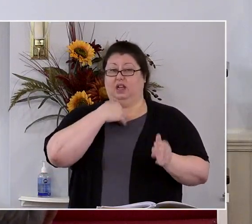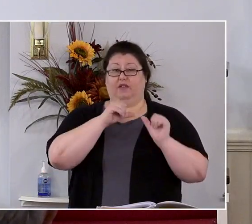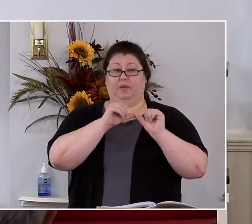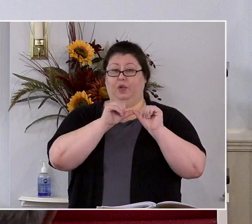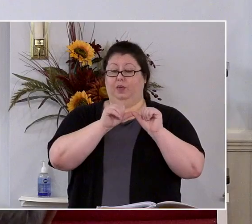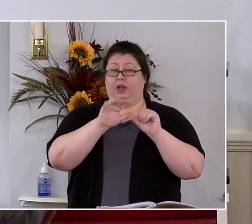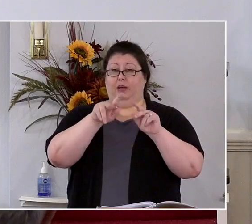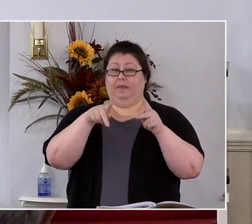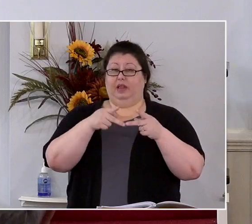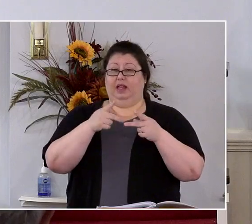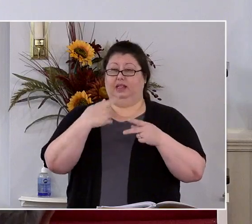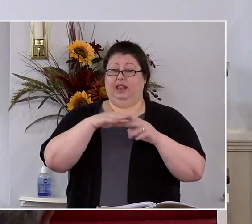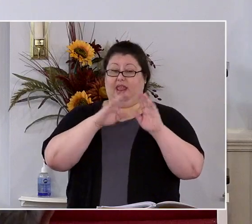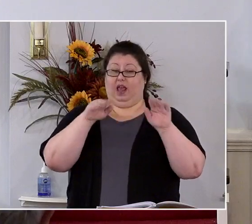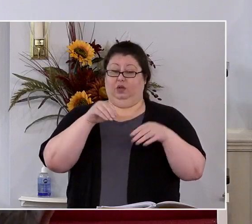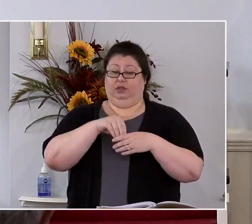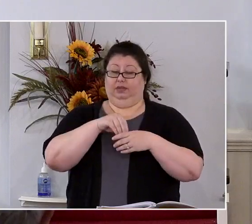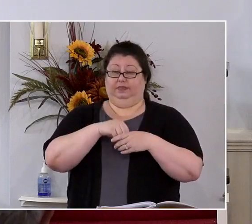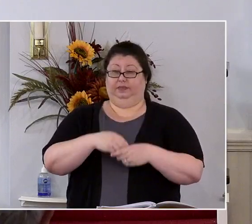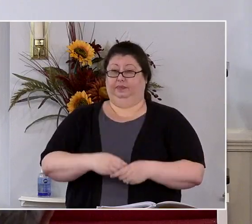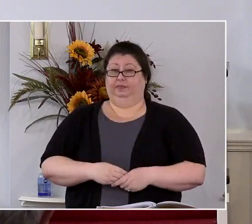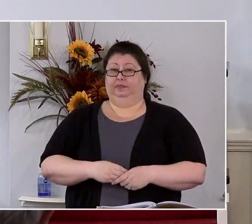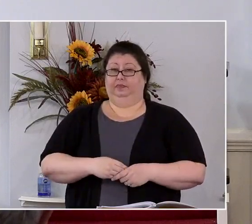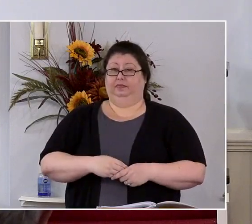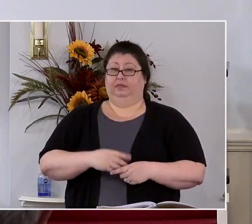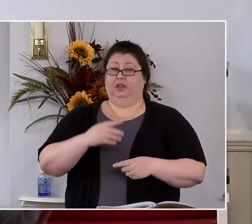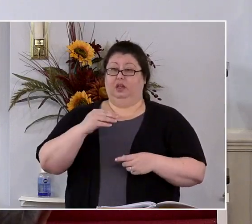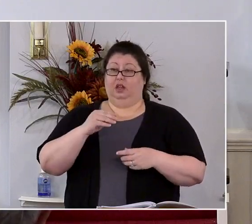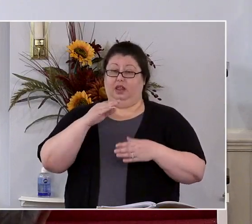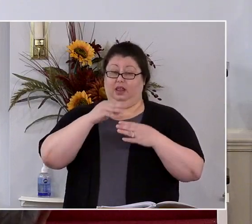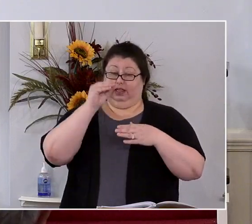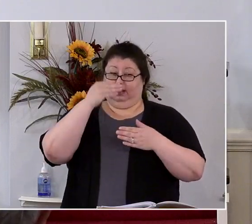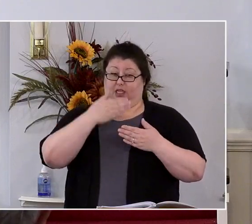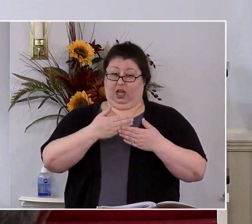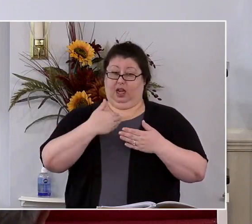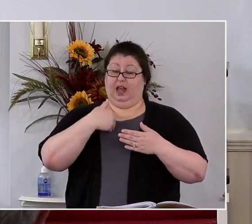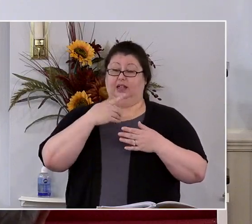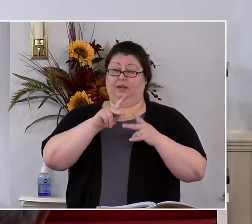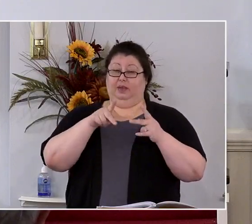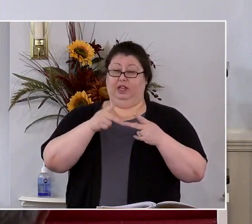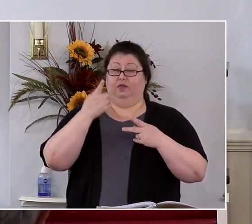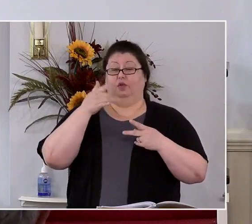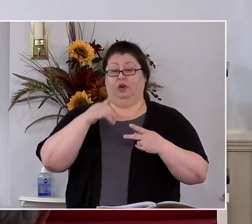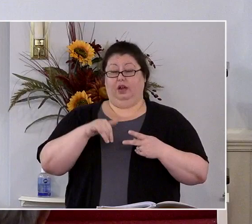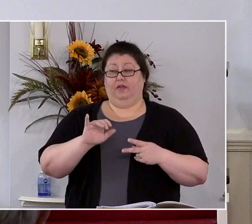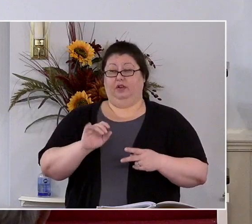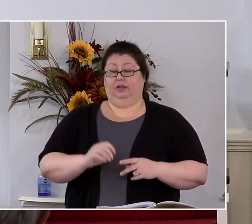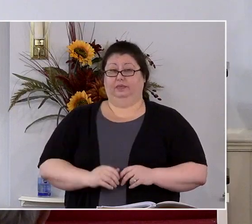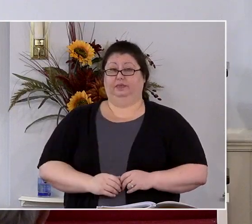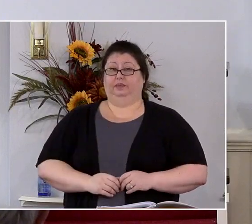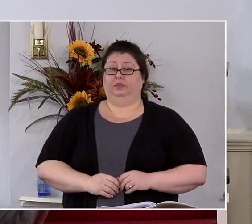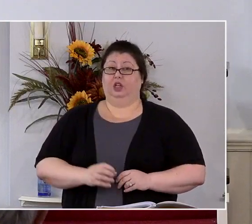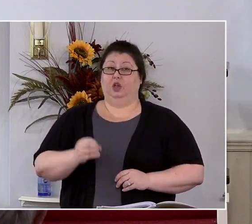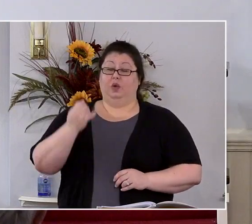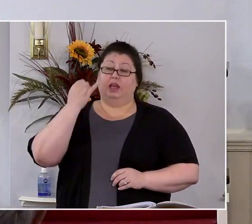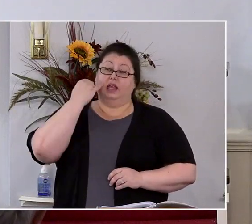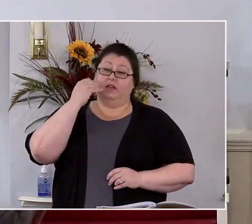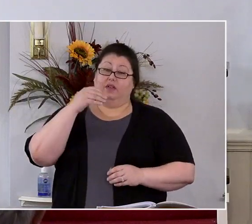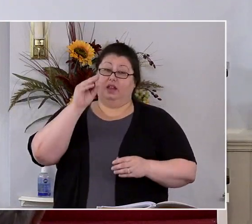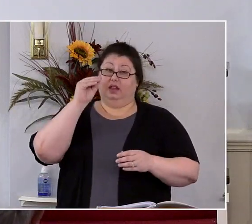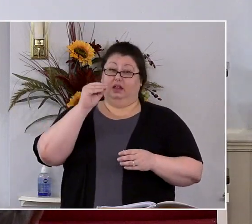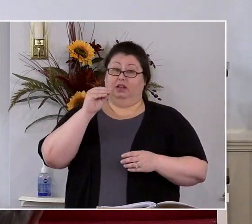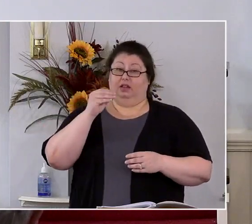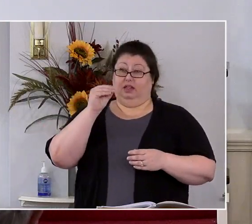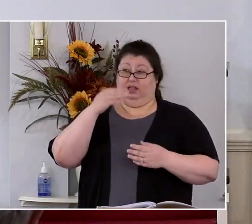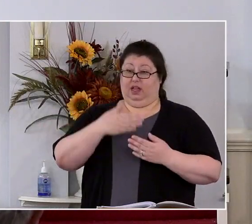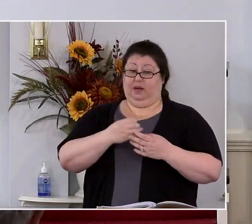permanent place in the household. The Son has a place there forever. So if the Son makes you